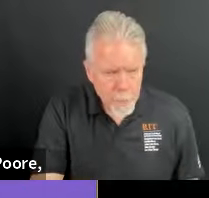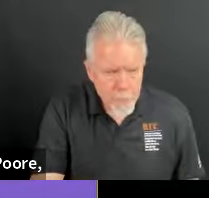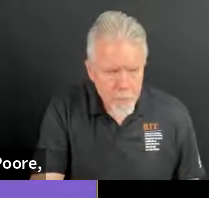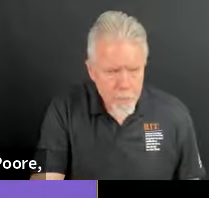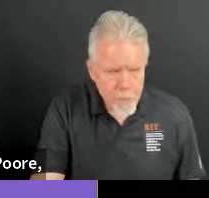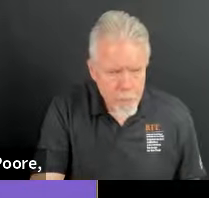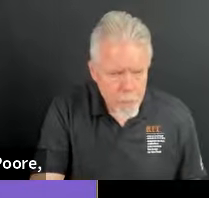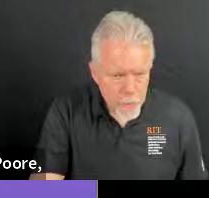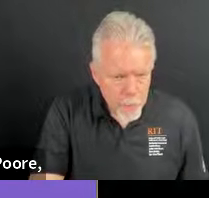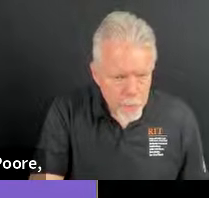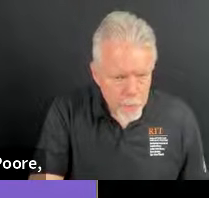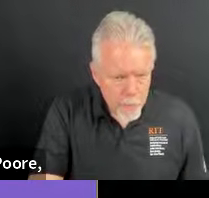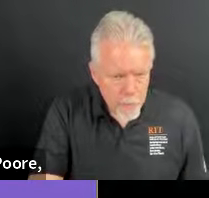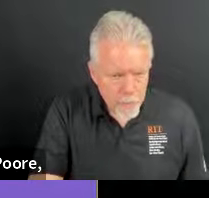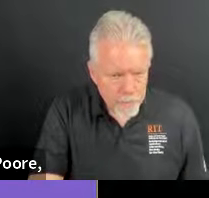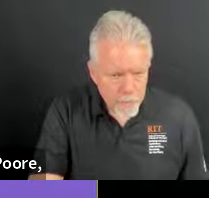here.